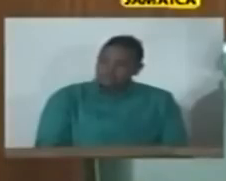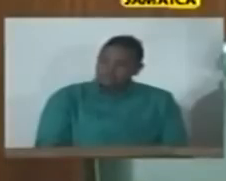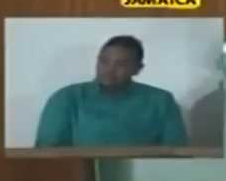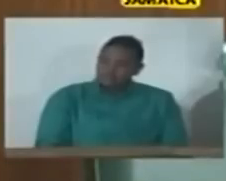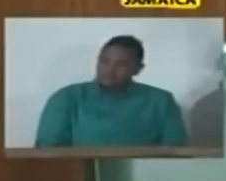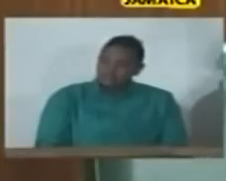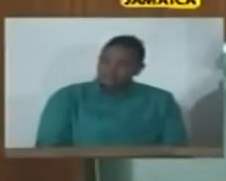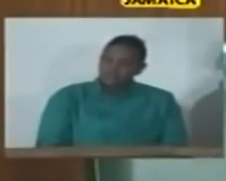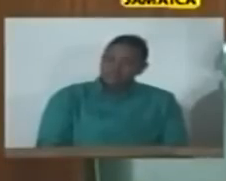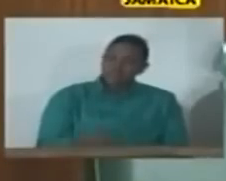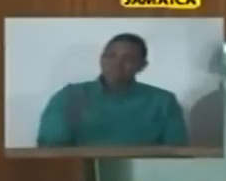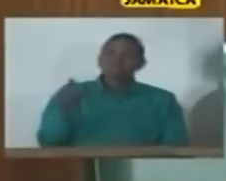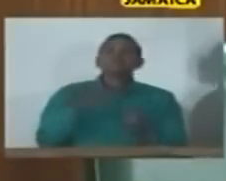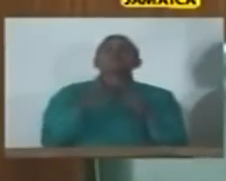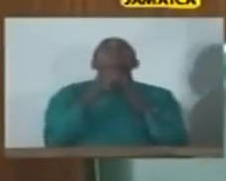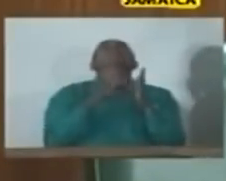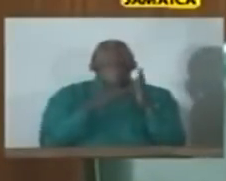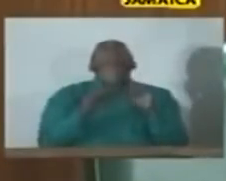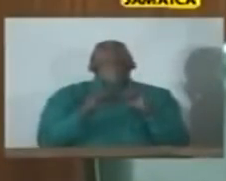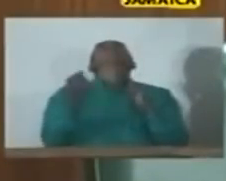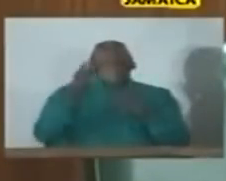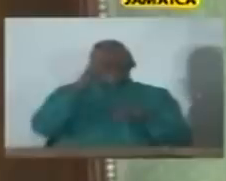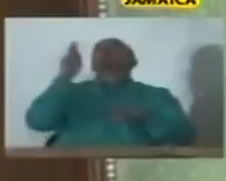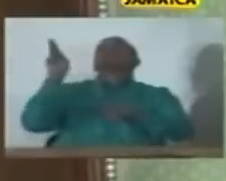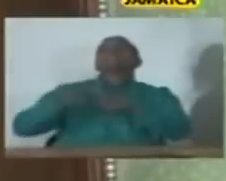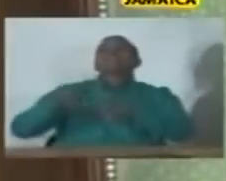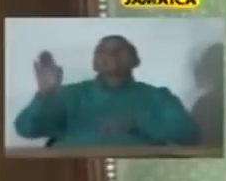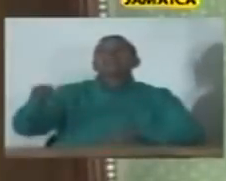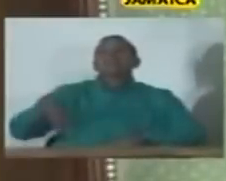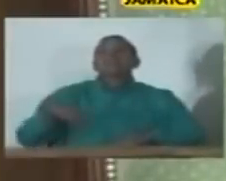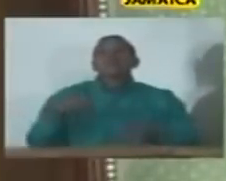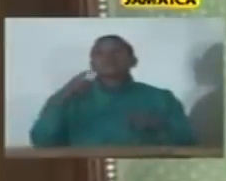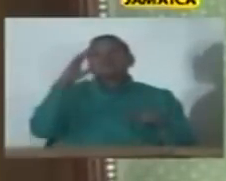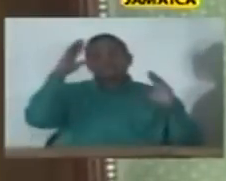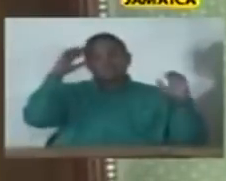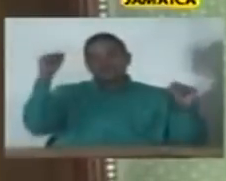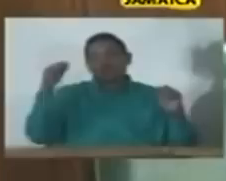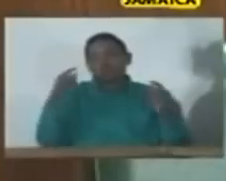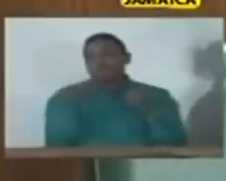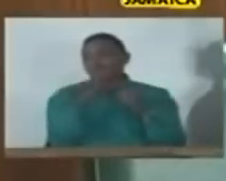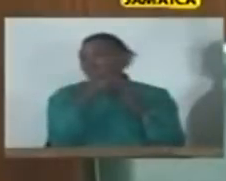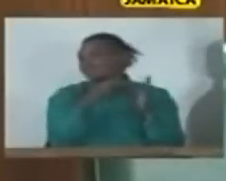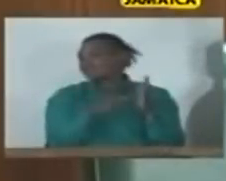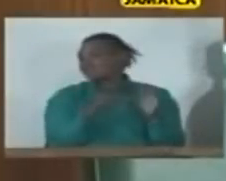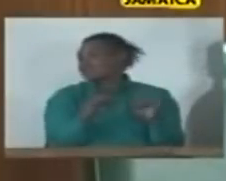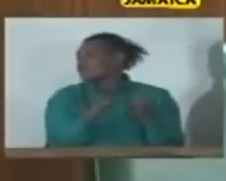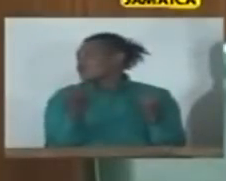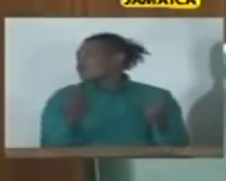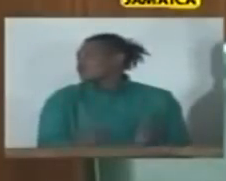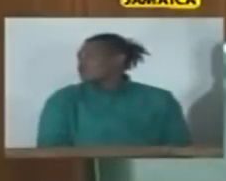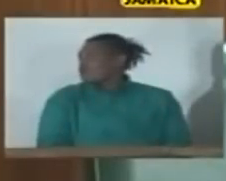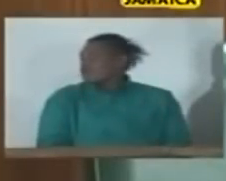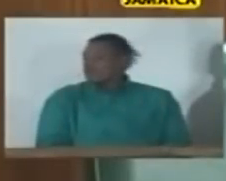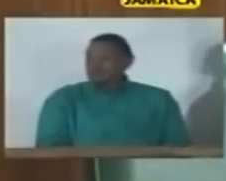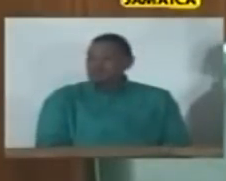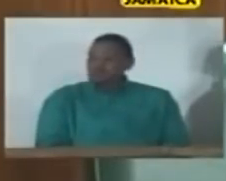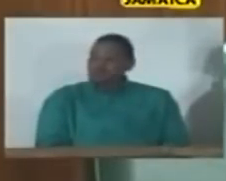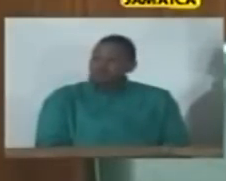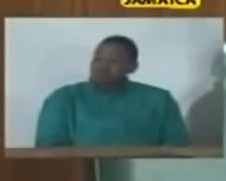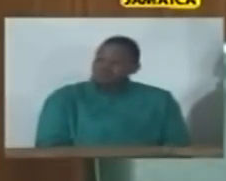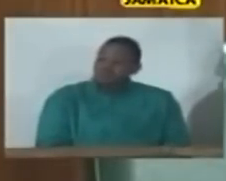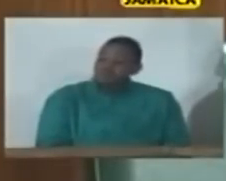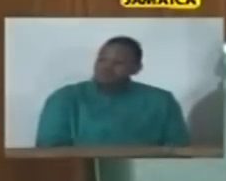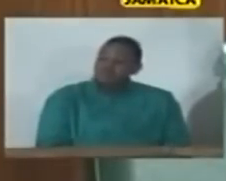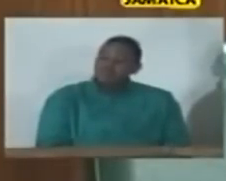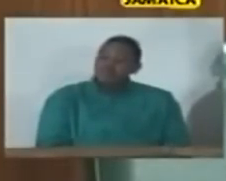Senator Knight, just Senator Knight. Mr. President, on a point of Senator Knight. order. Senator Knight. Rubbish. Senator Knight. Senator Knight. Look